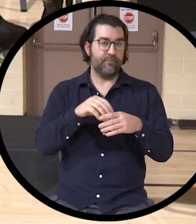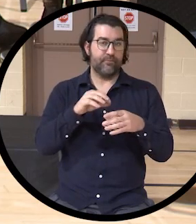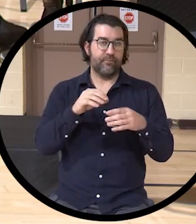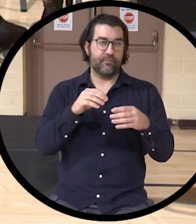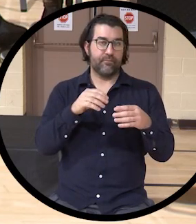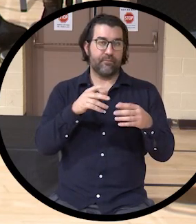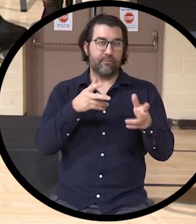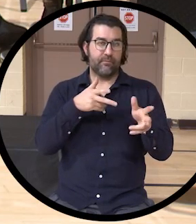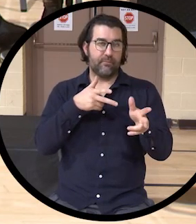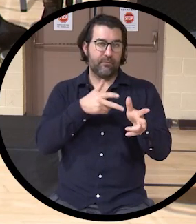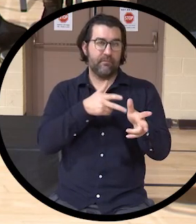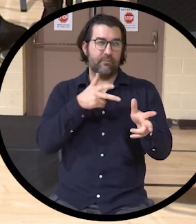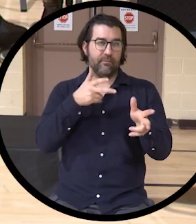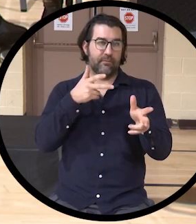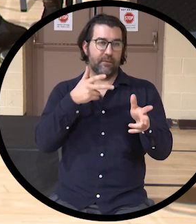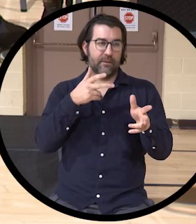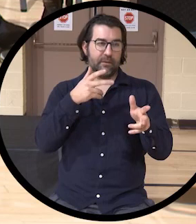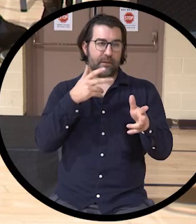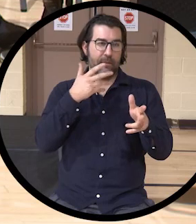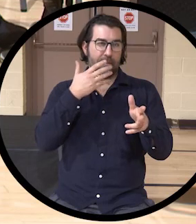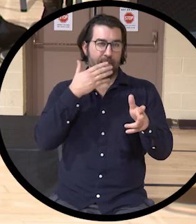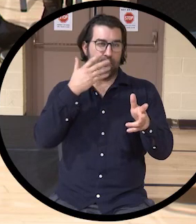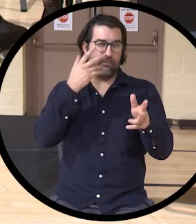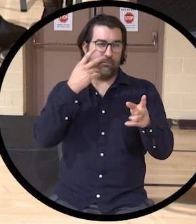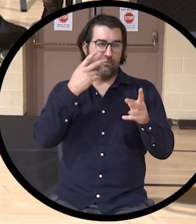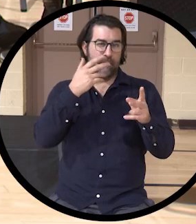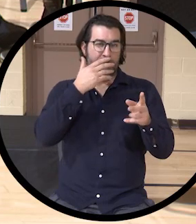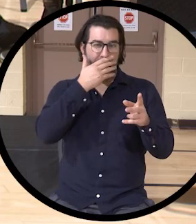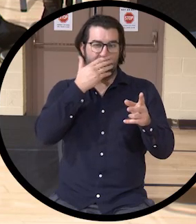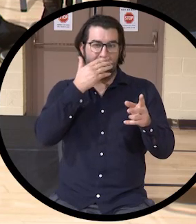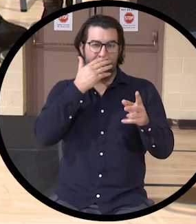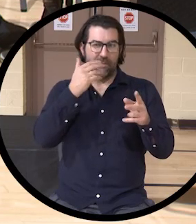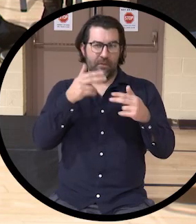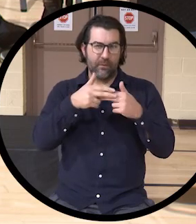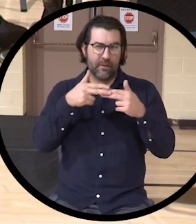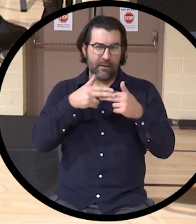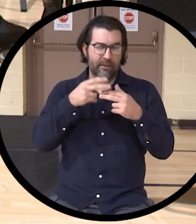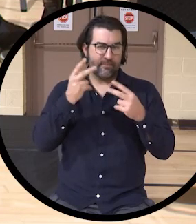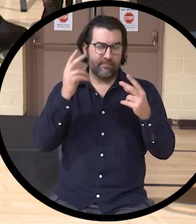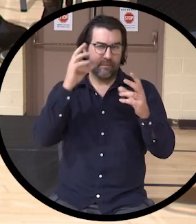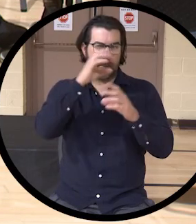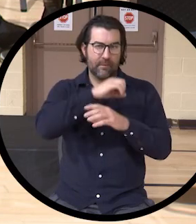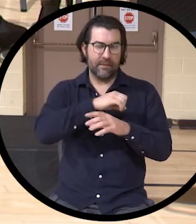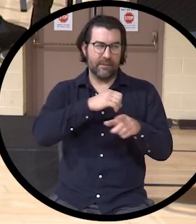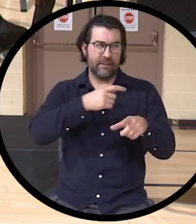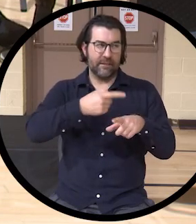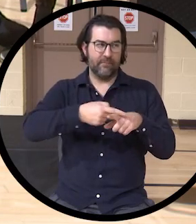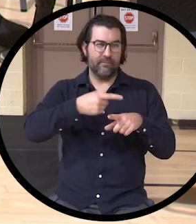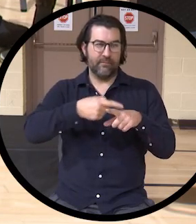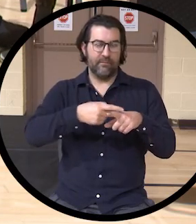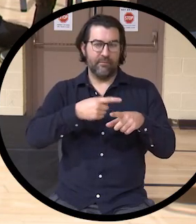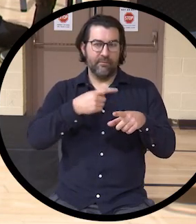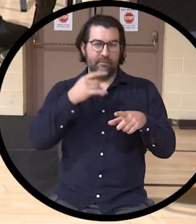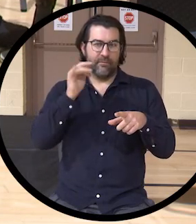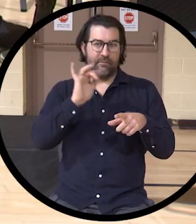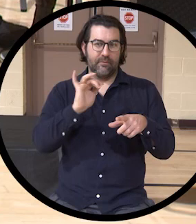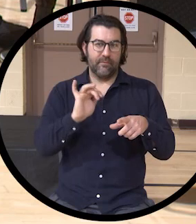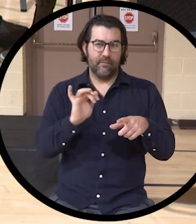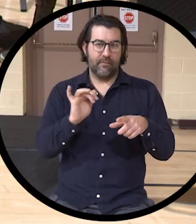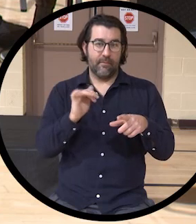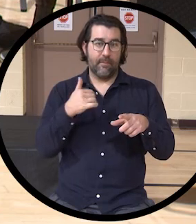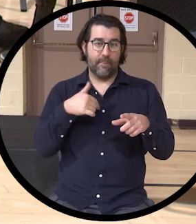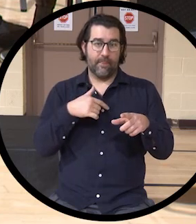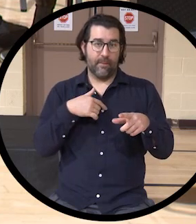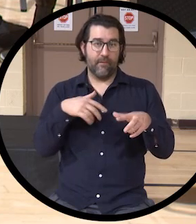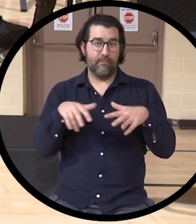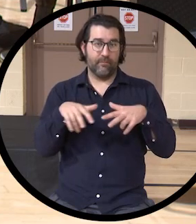poor visibility. I didn't really get a chance to see as we went through the slides what that intersection looks like. And additionally, we've gone